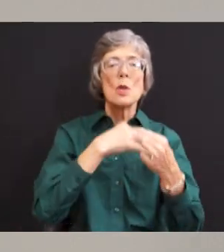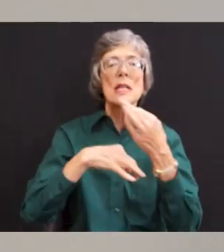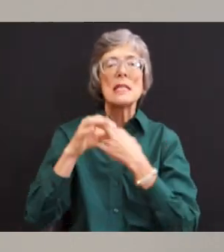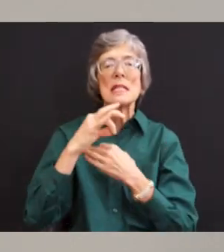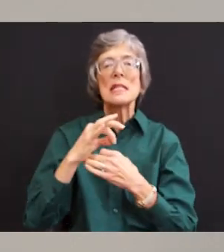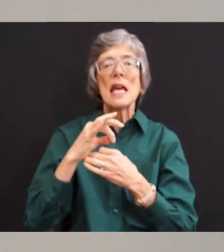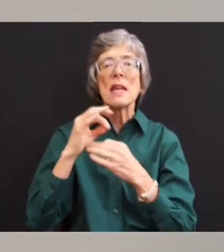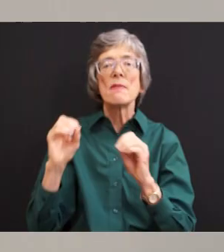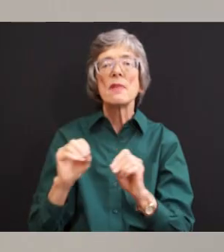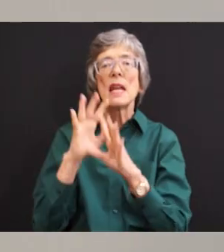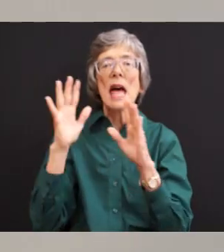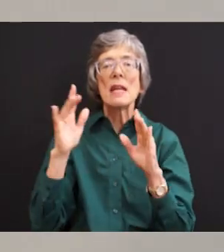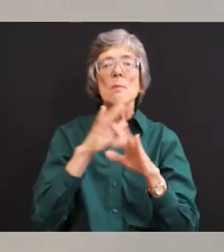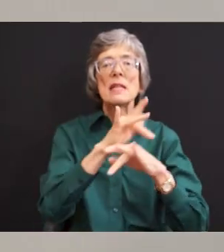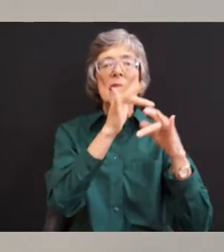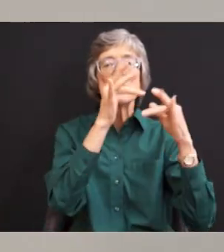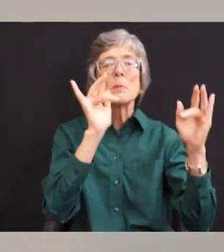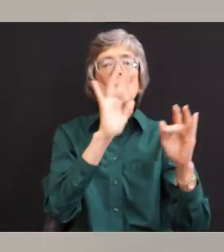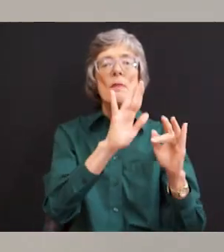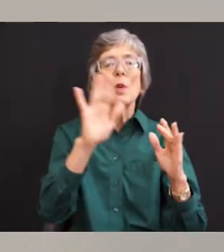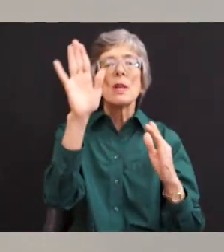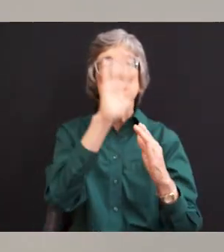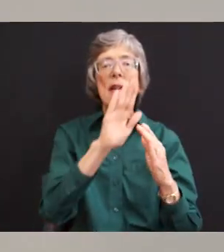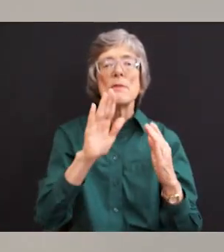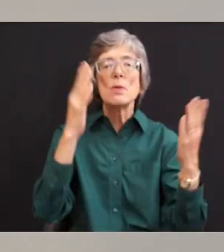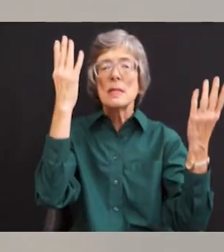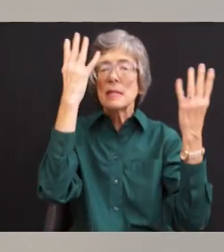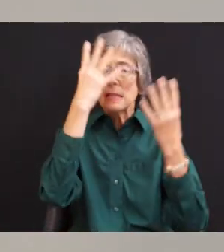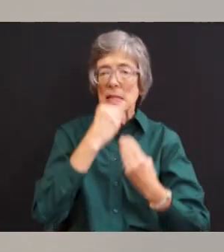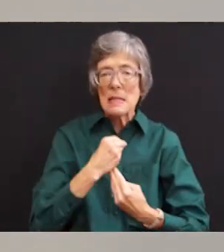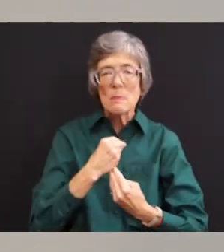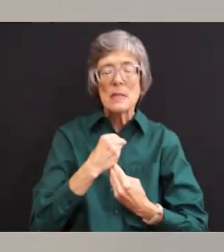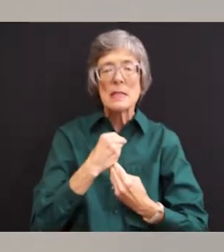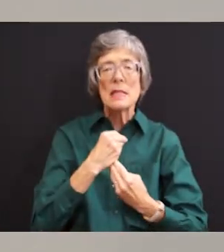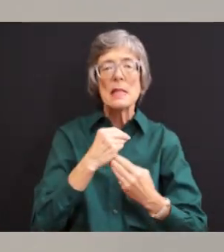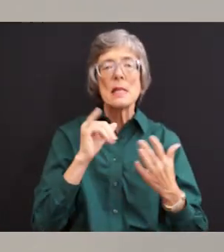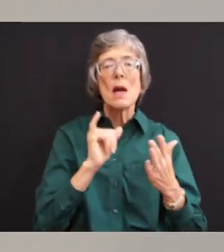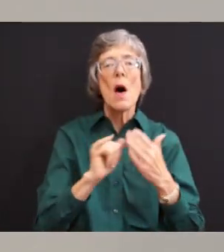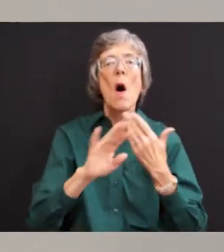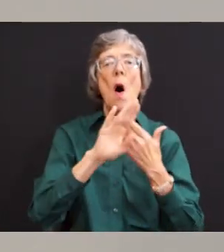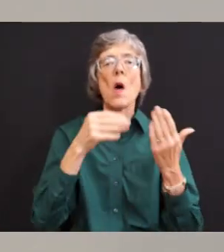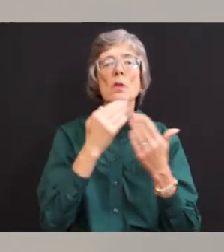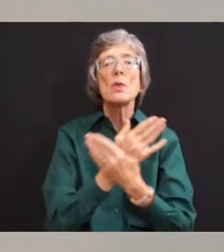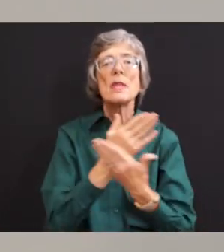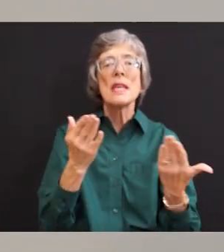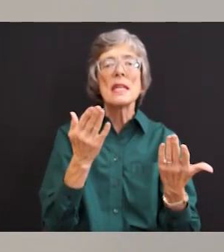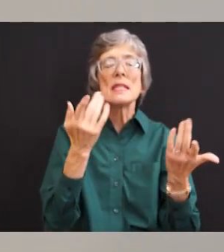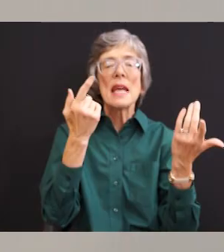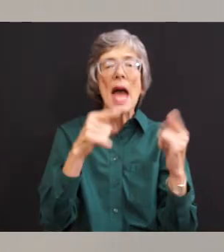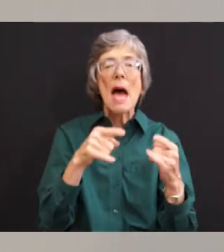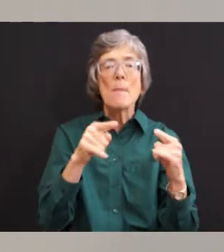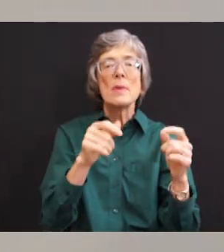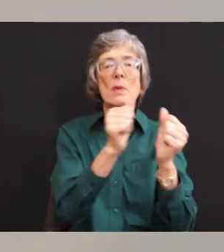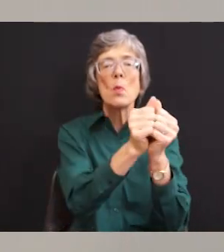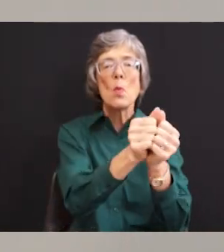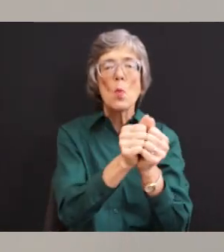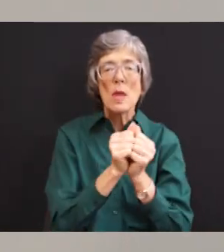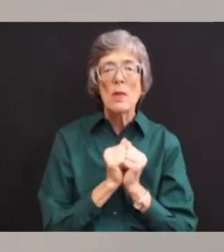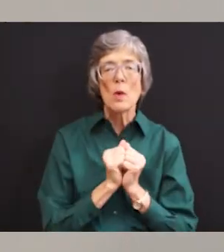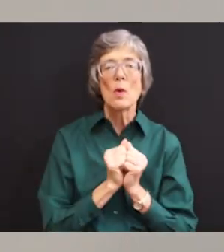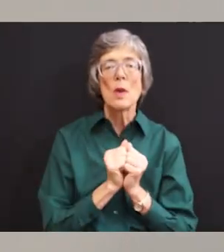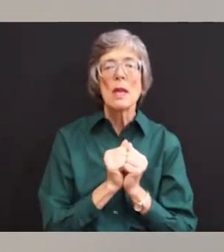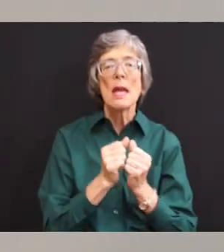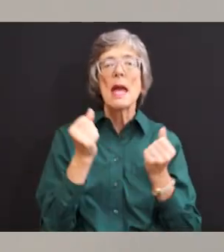because the splendor of her never yields to sleep. Yet all good things together came to me in her company, and